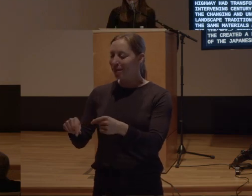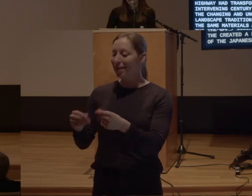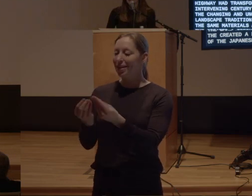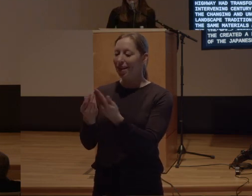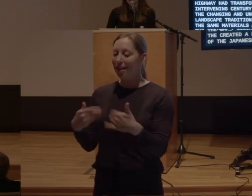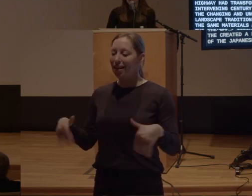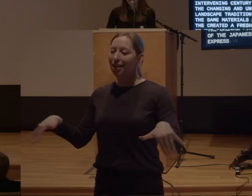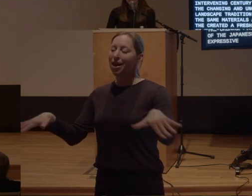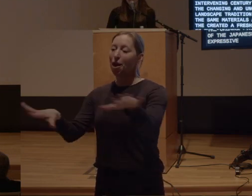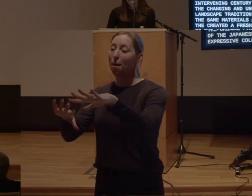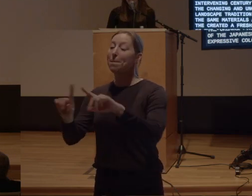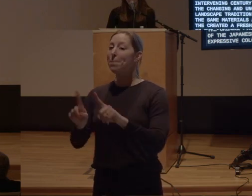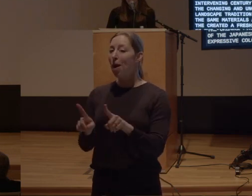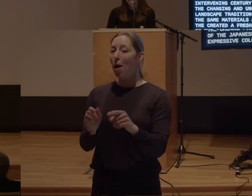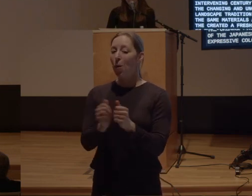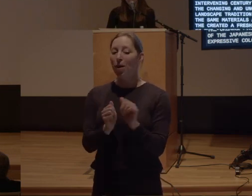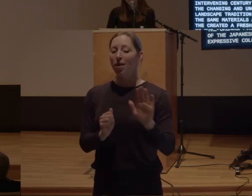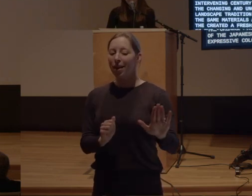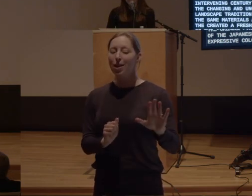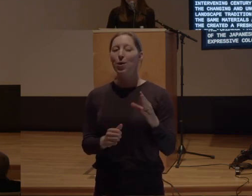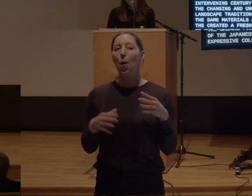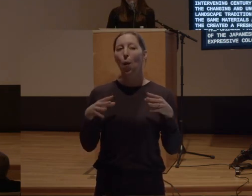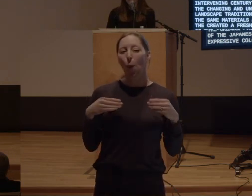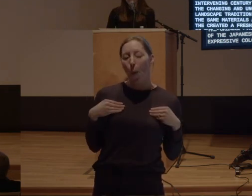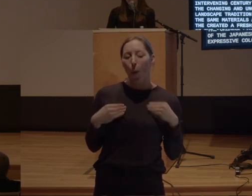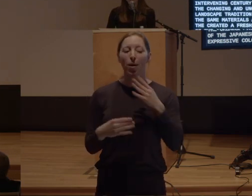and expressive colors.